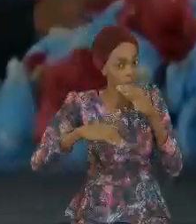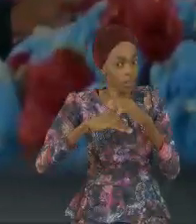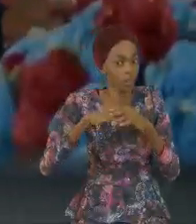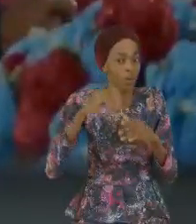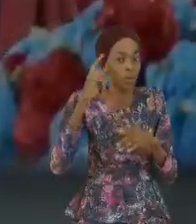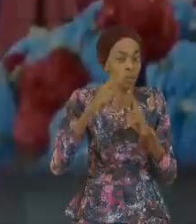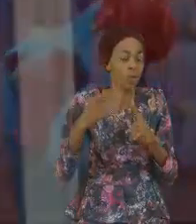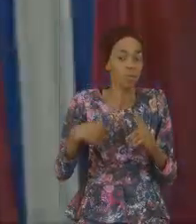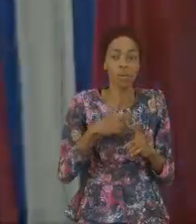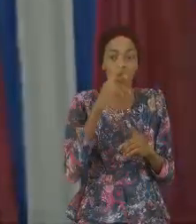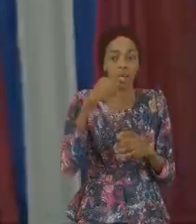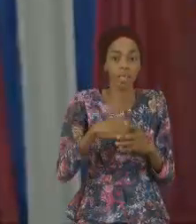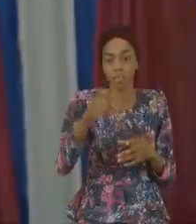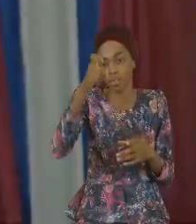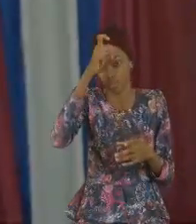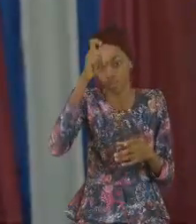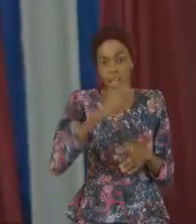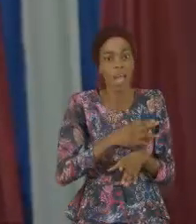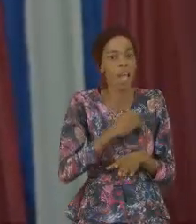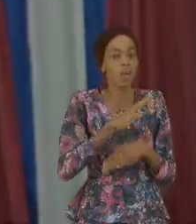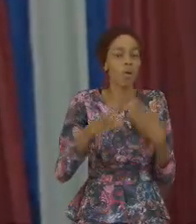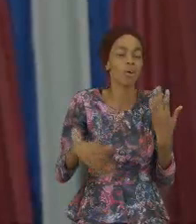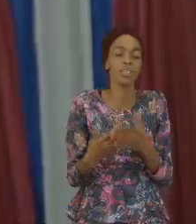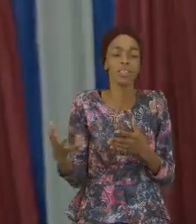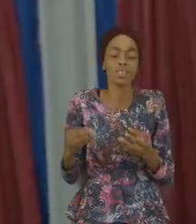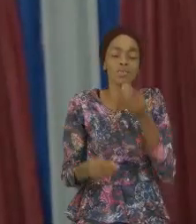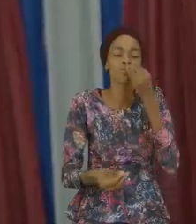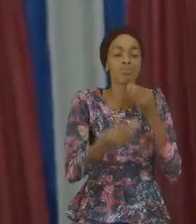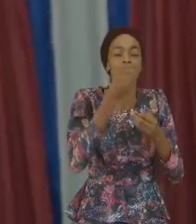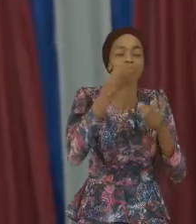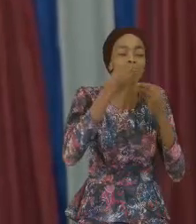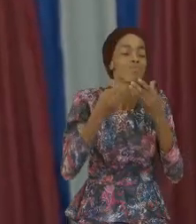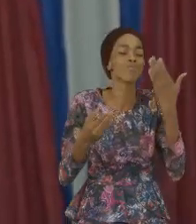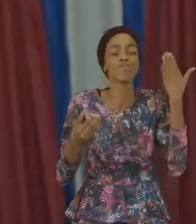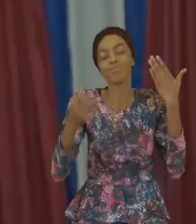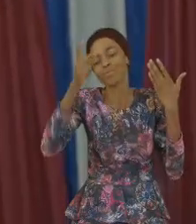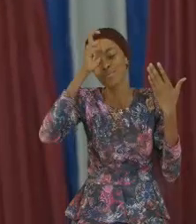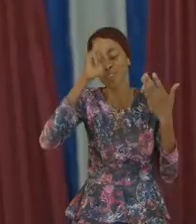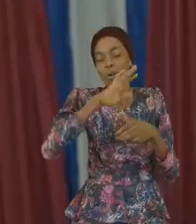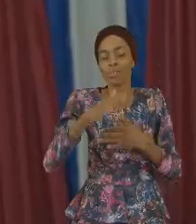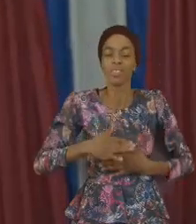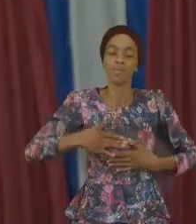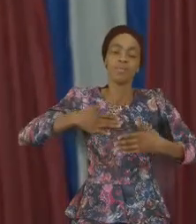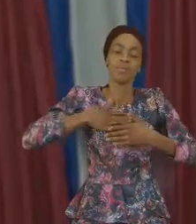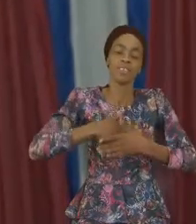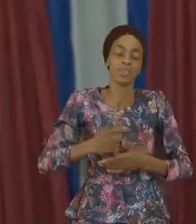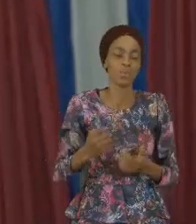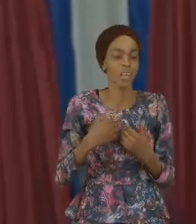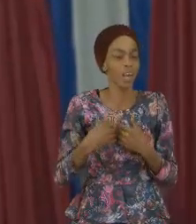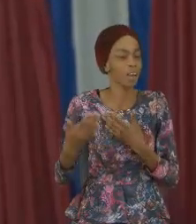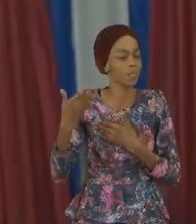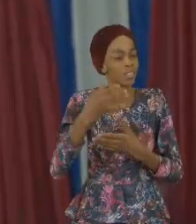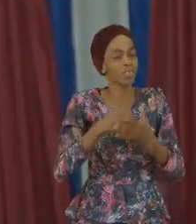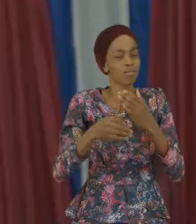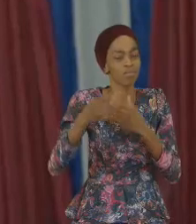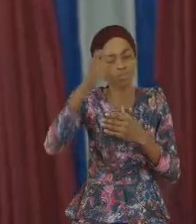of Egypt. And all the things we ate there, and all the pleasures we had there, and all the good things we